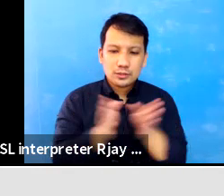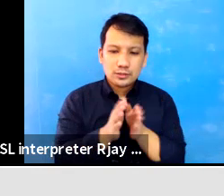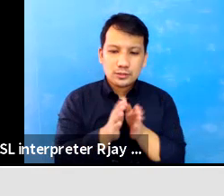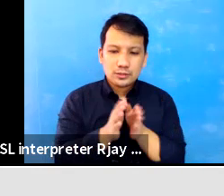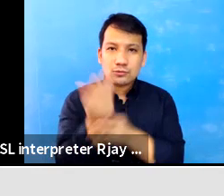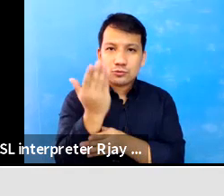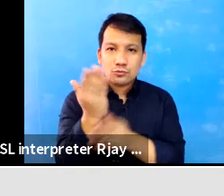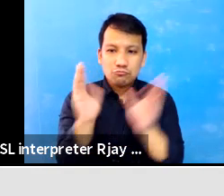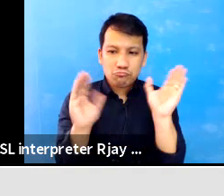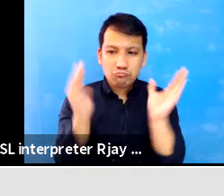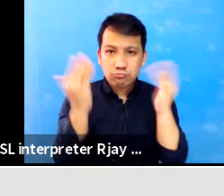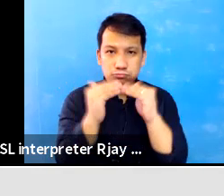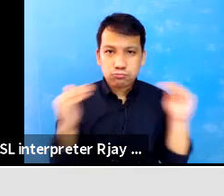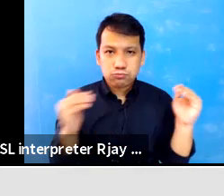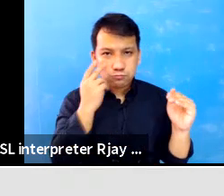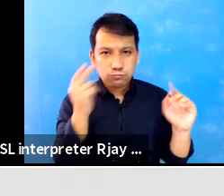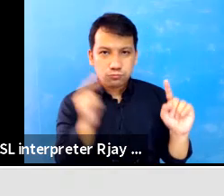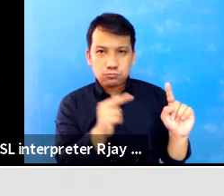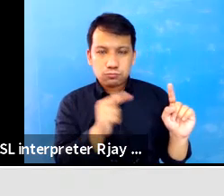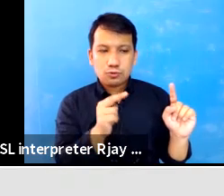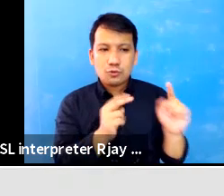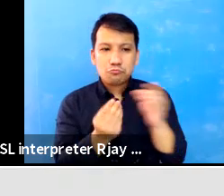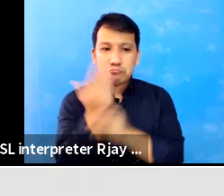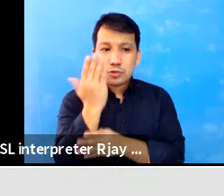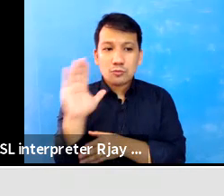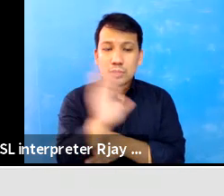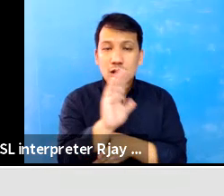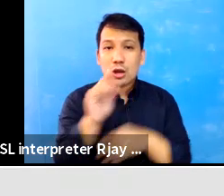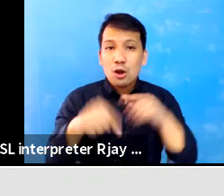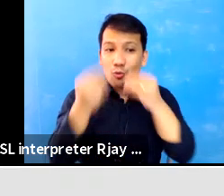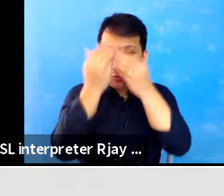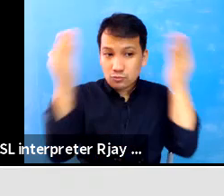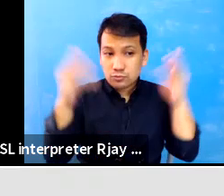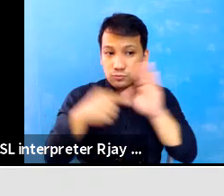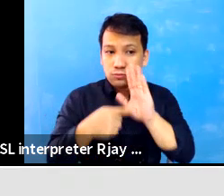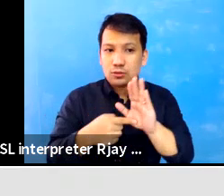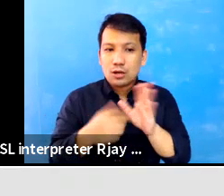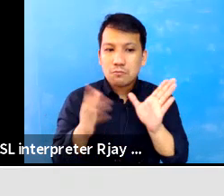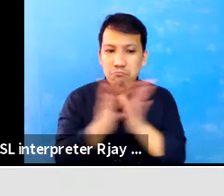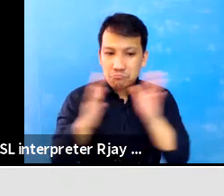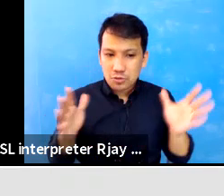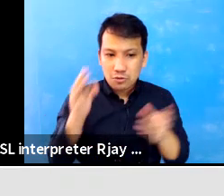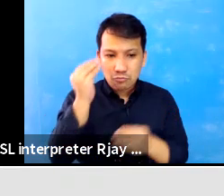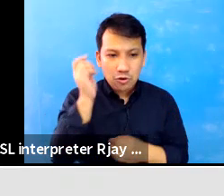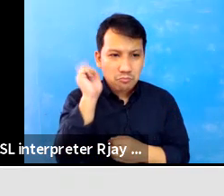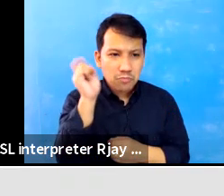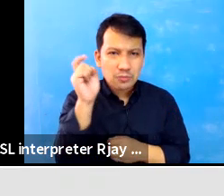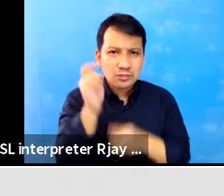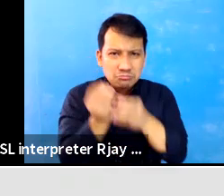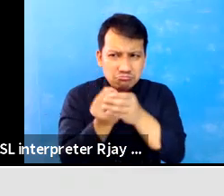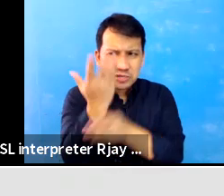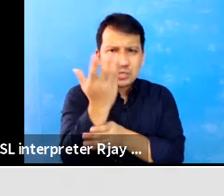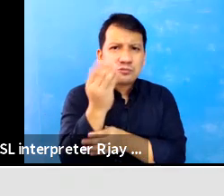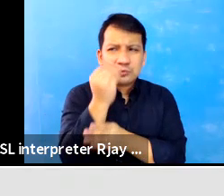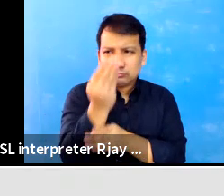in comparison, you will see that the growth basically of the brain is much faster during the first few years